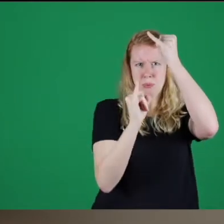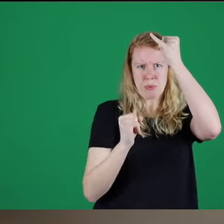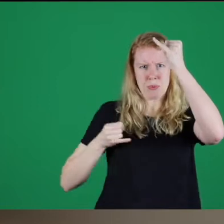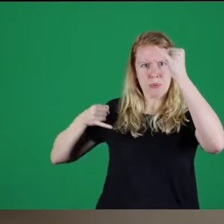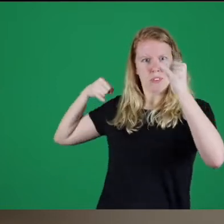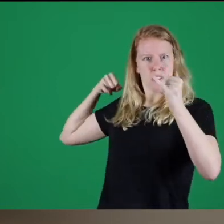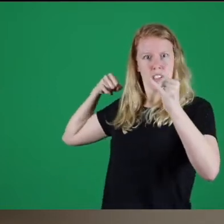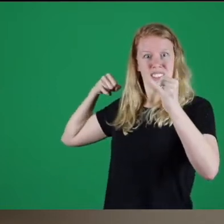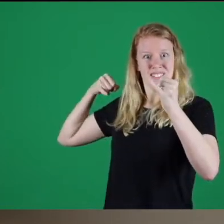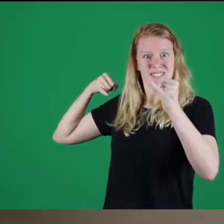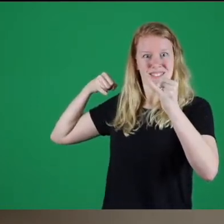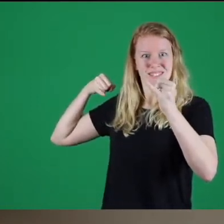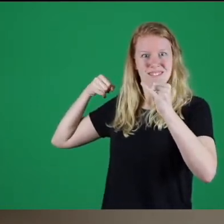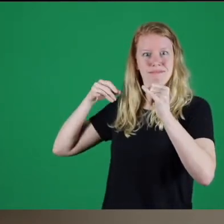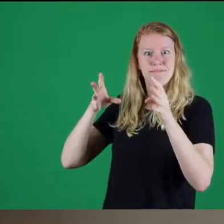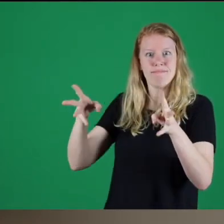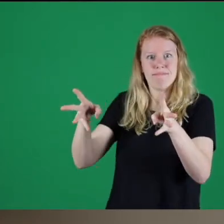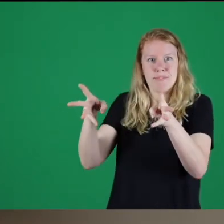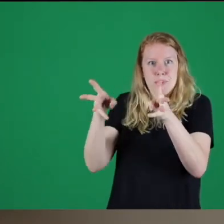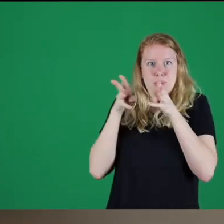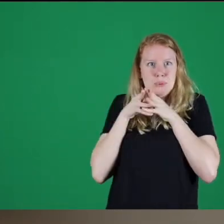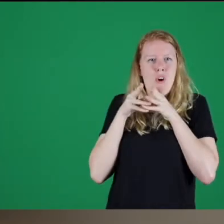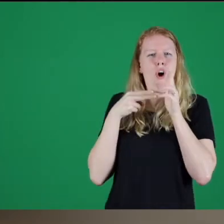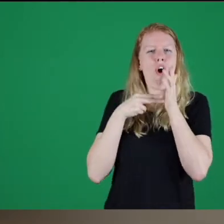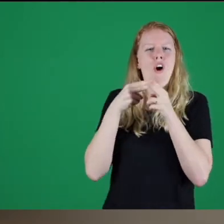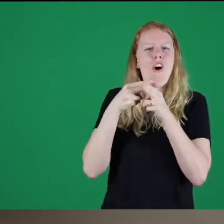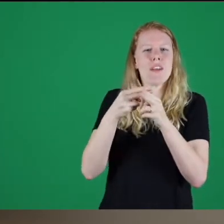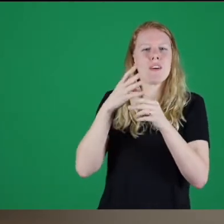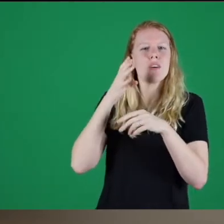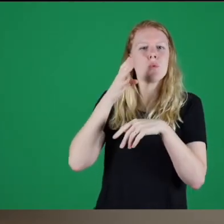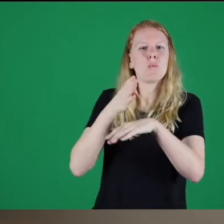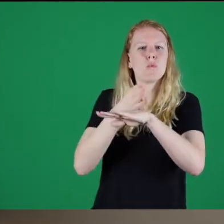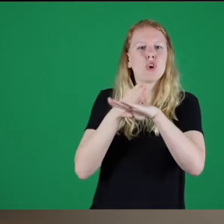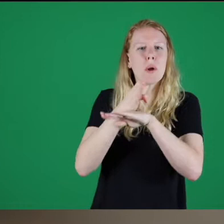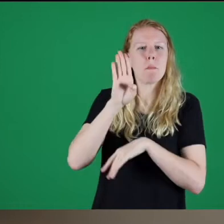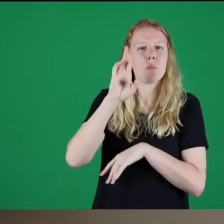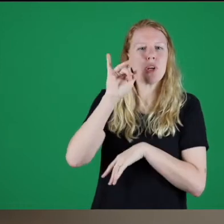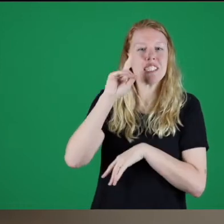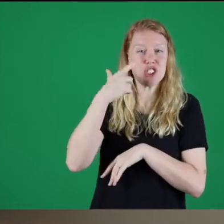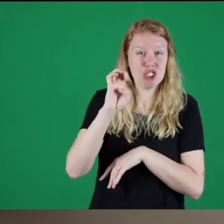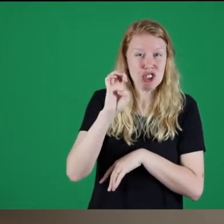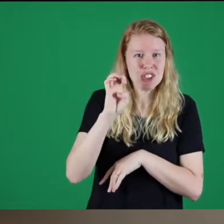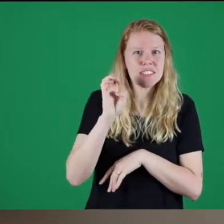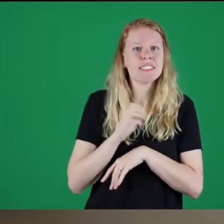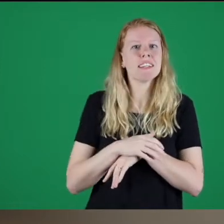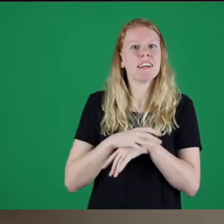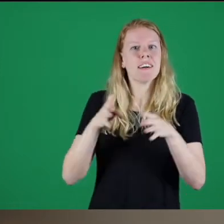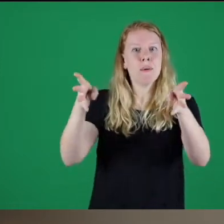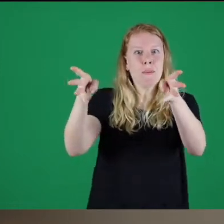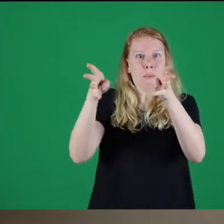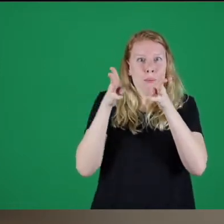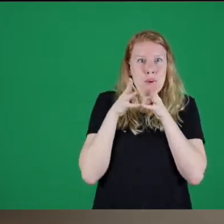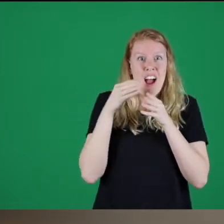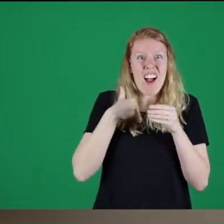instrument to the bridge. This is the bridge. The strings cross over the bridge, and there's 21 strings. And